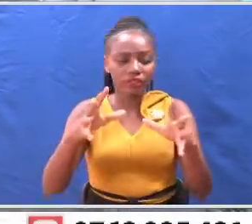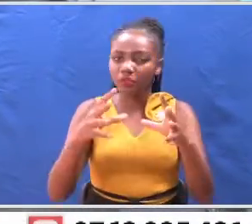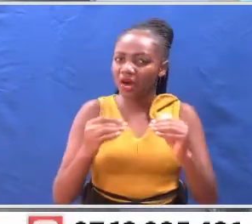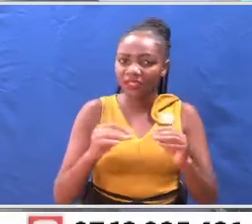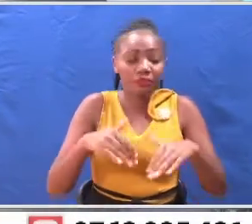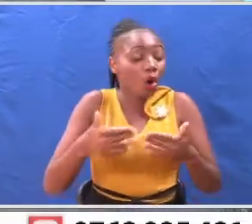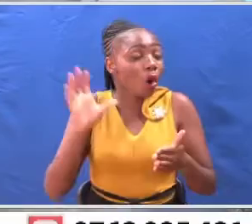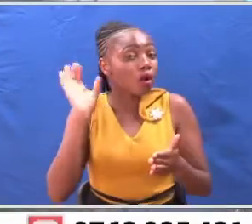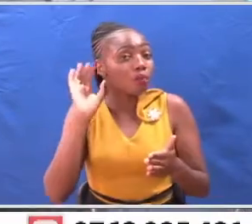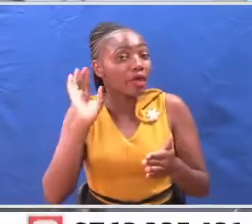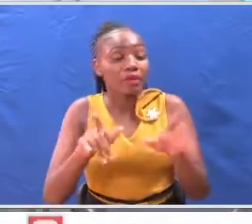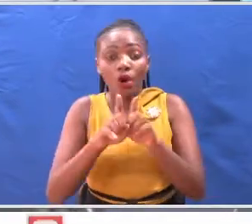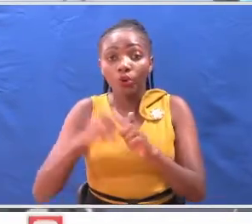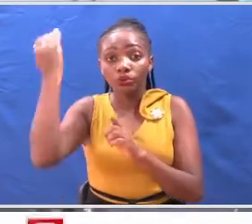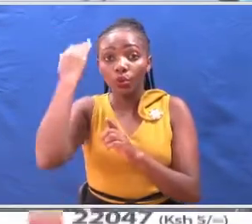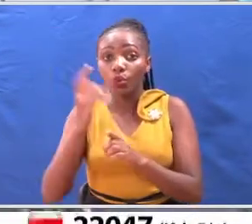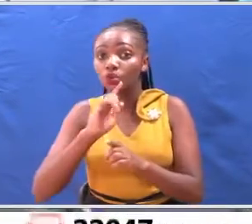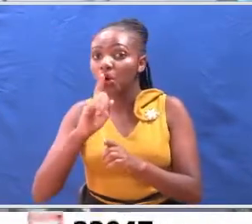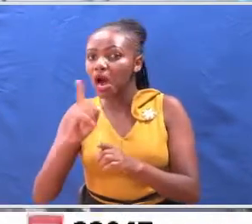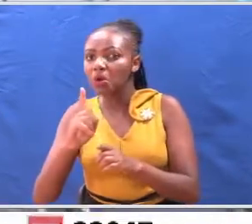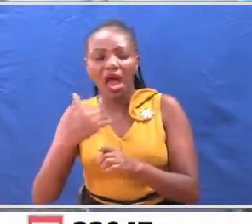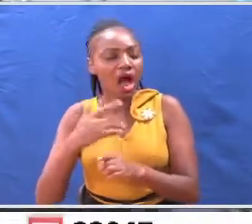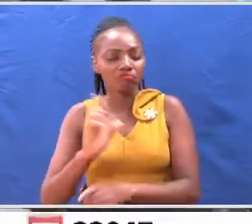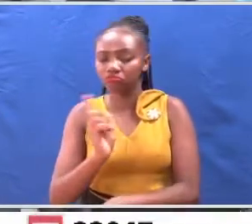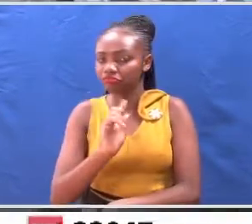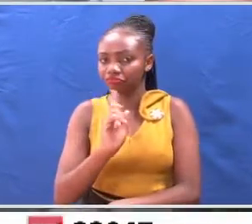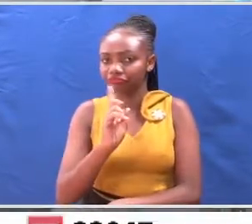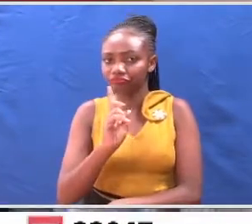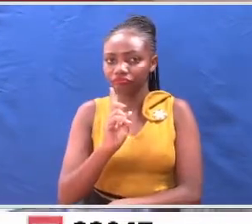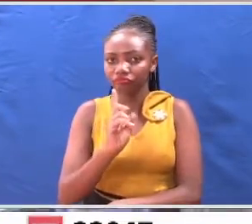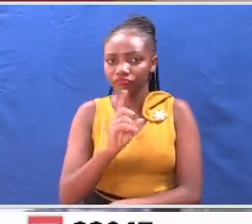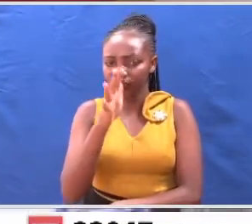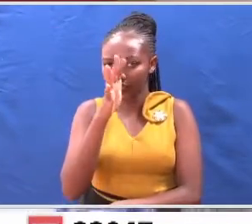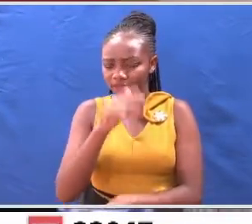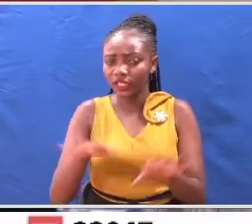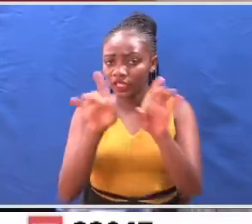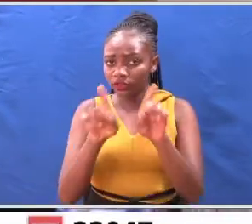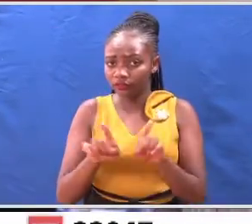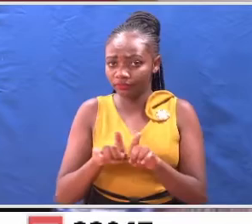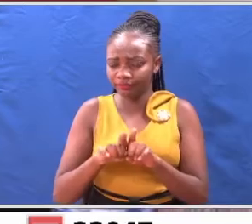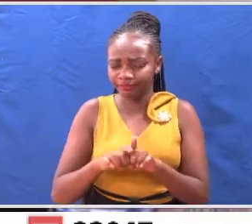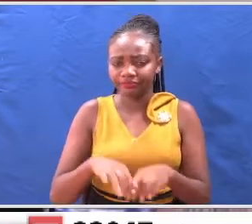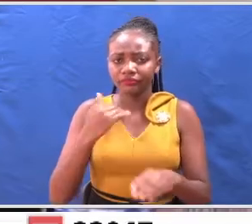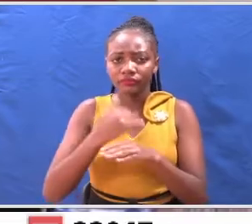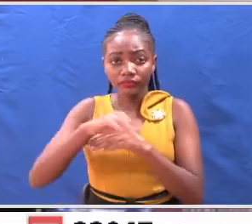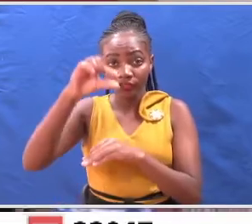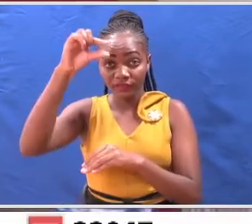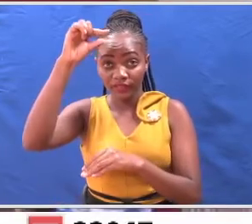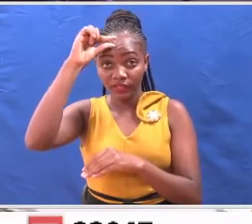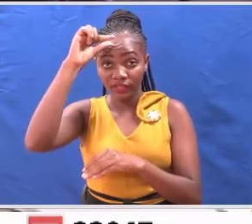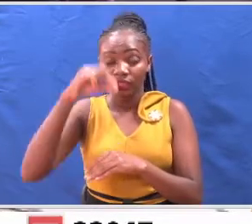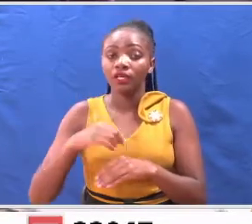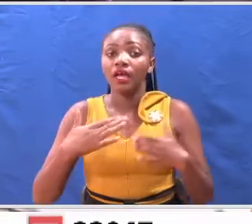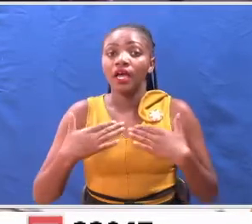maagizo yoyote. Hakuna masharti yoyote yametolewa na koti kuturudisha kazini. However, even as a downcast